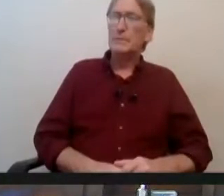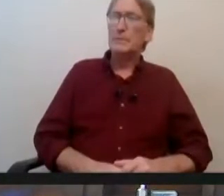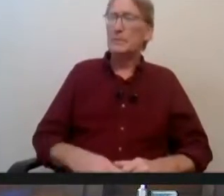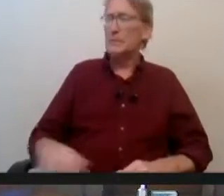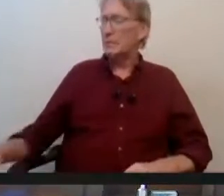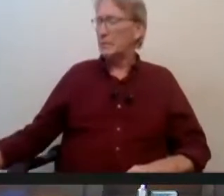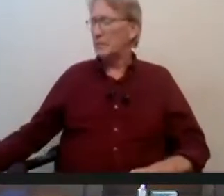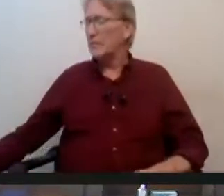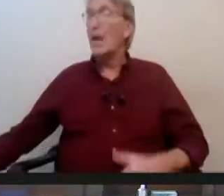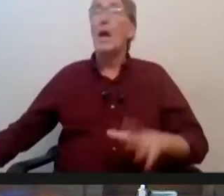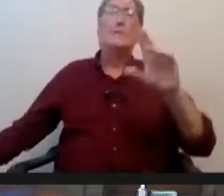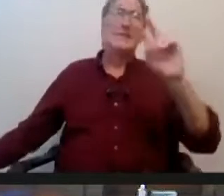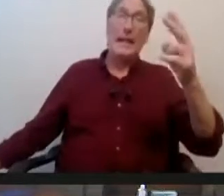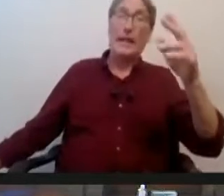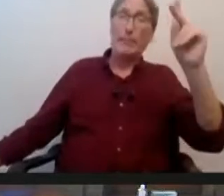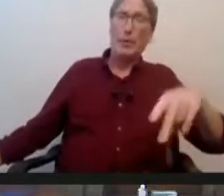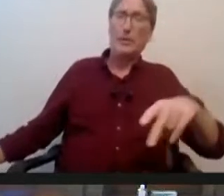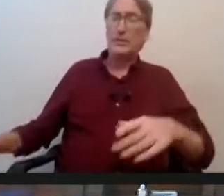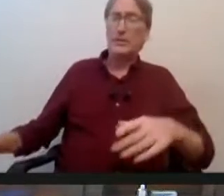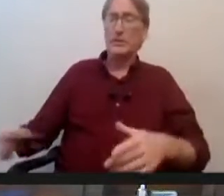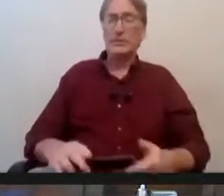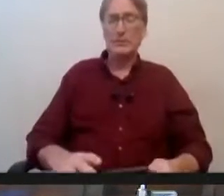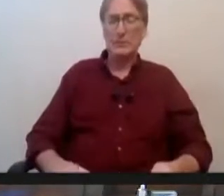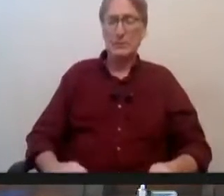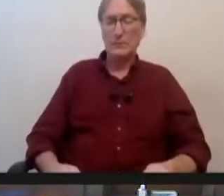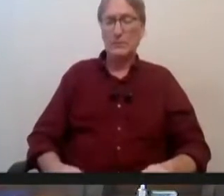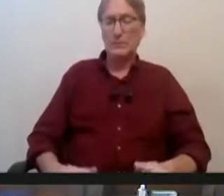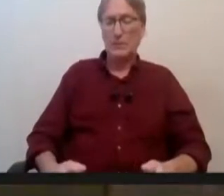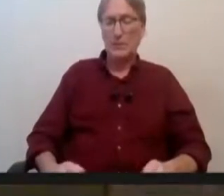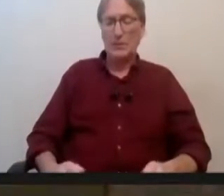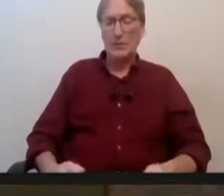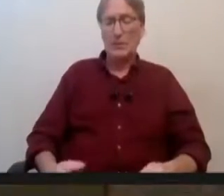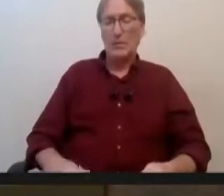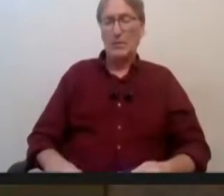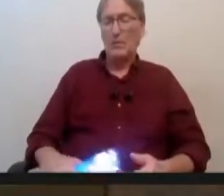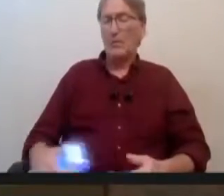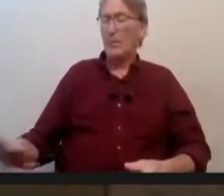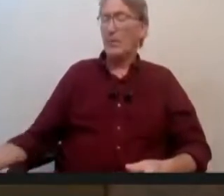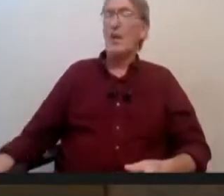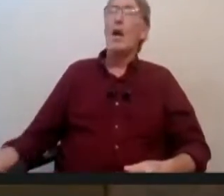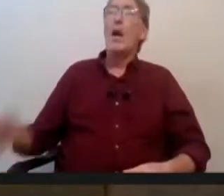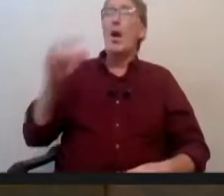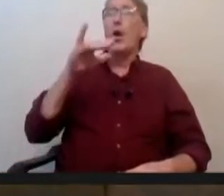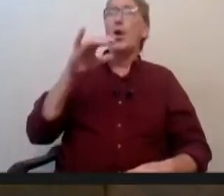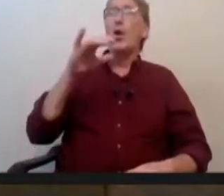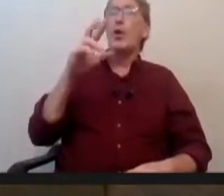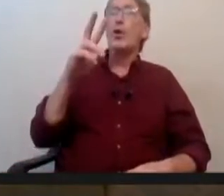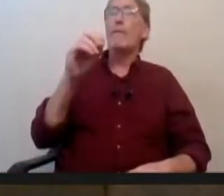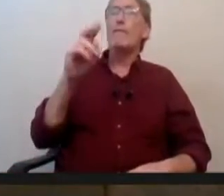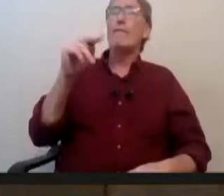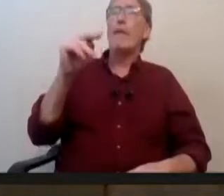Our second speaker is Yvonne F. Brown. Oh, here.